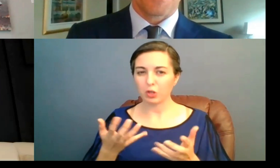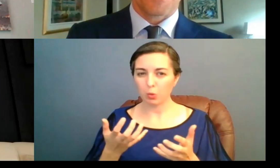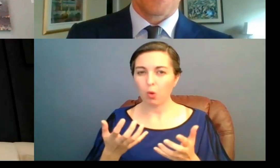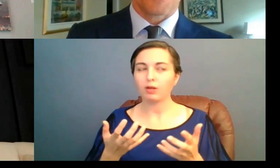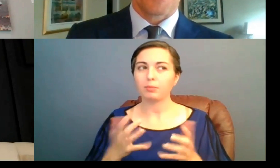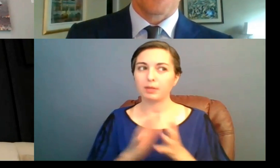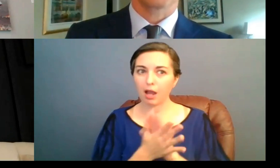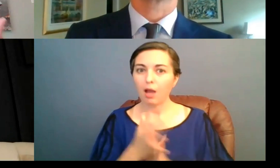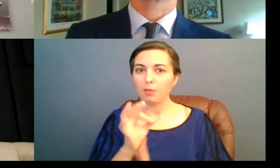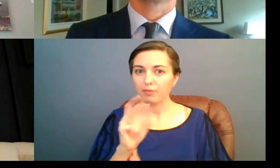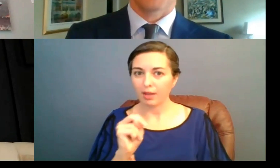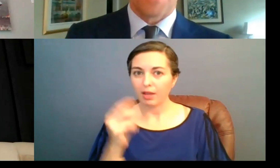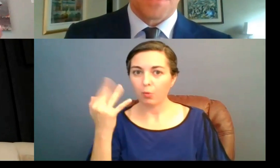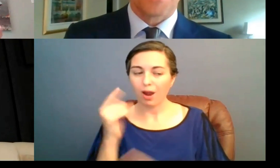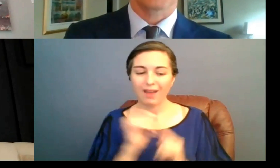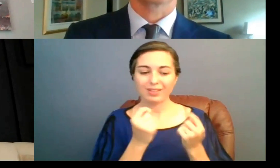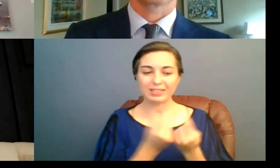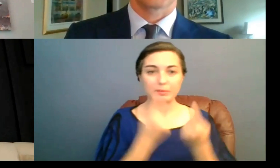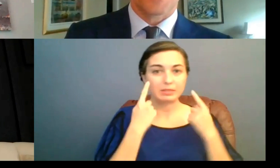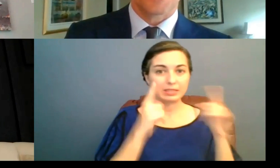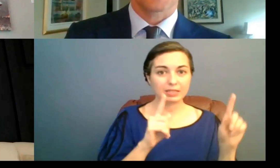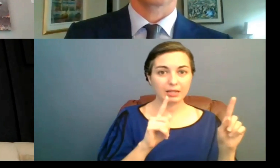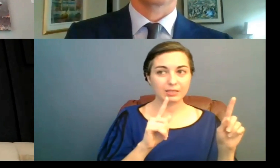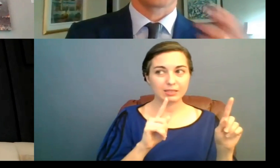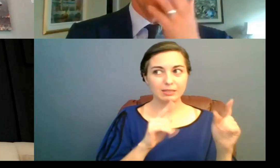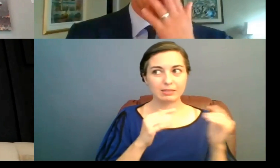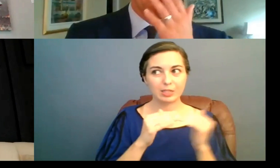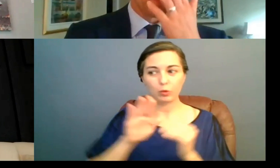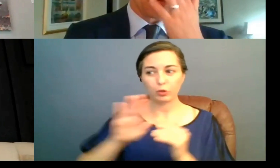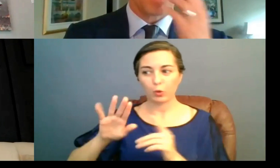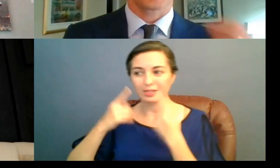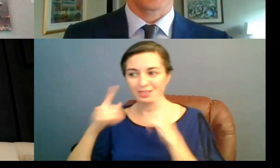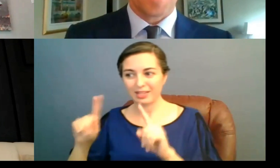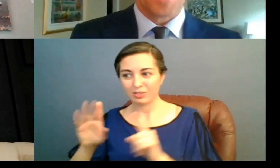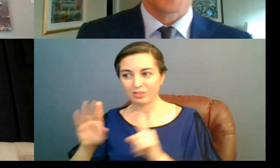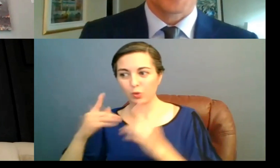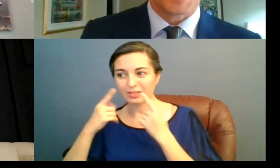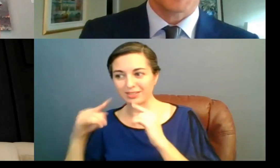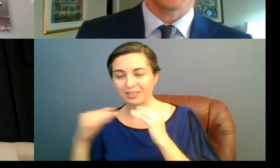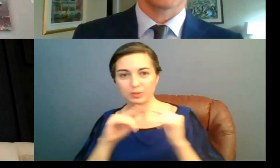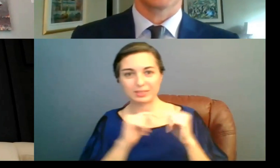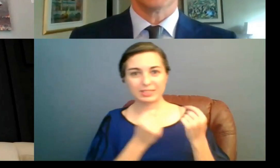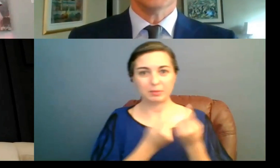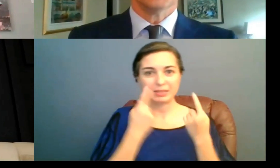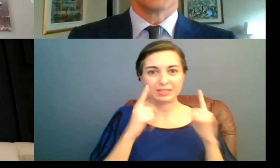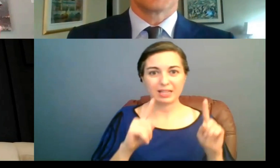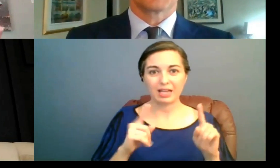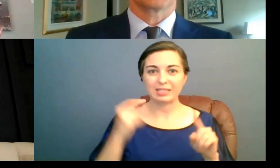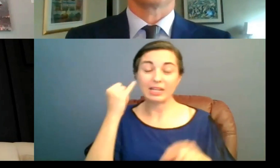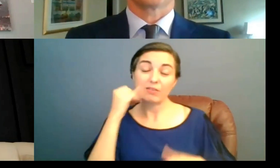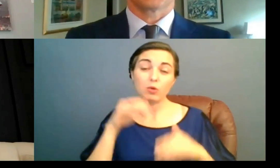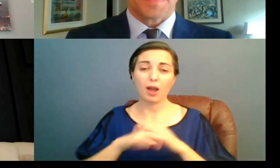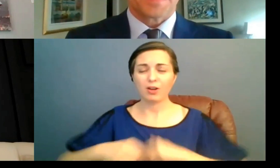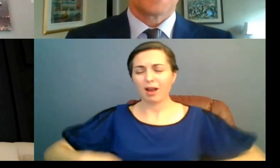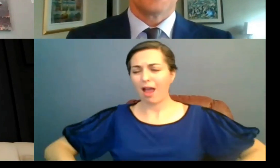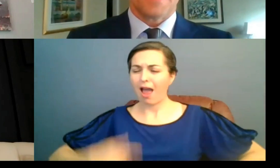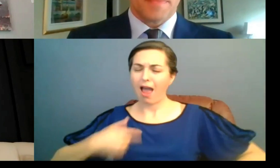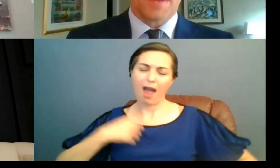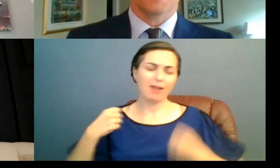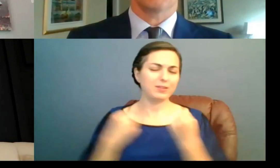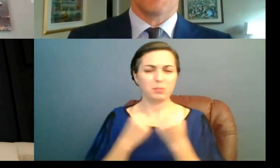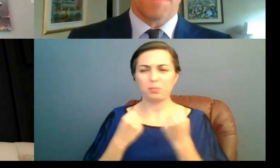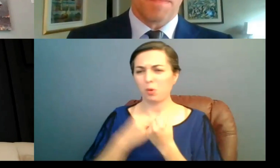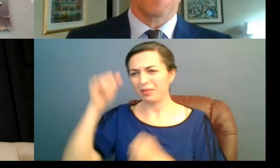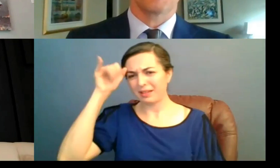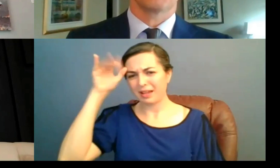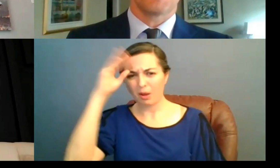success is your success and your success is the team's success. But if you came in and you were like, I'm just a diehard Cowboys fan, I would love to work for